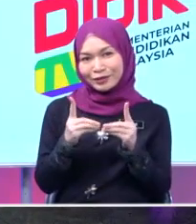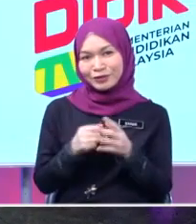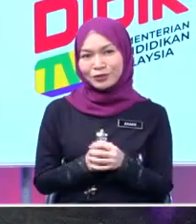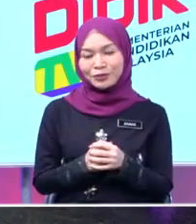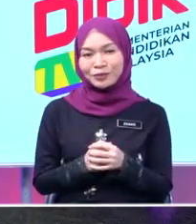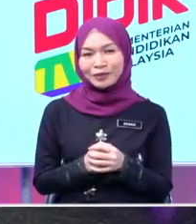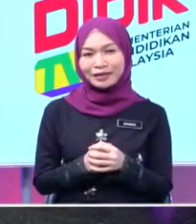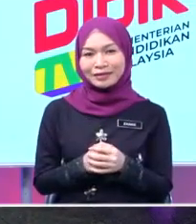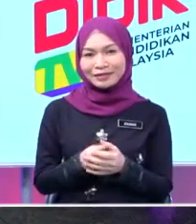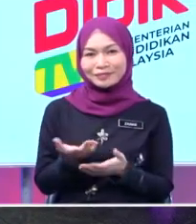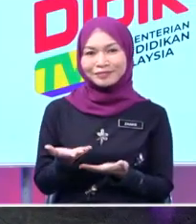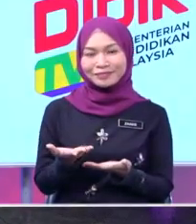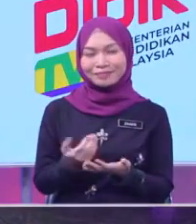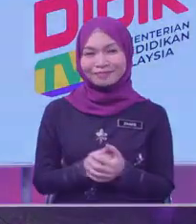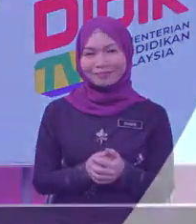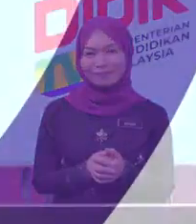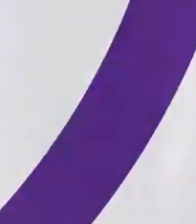DidikTV KPM. See you after this.